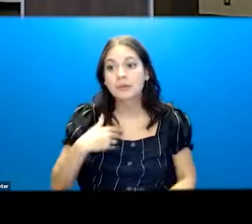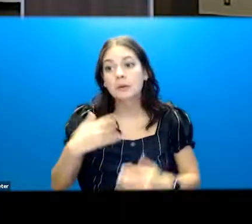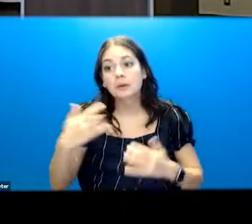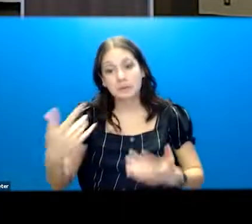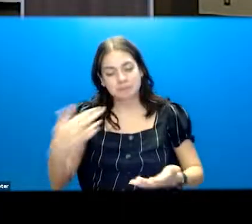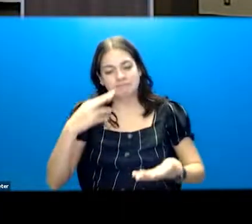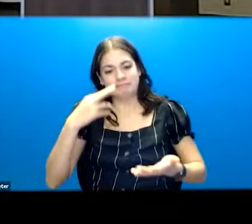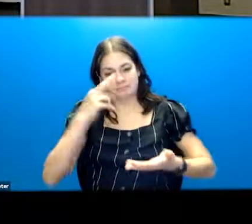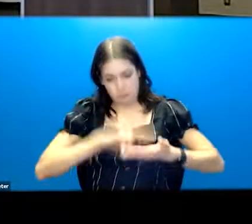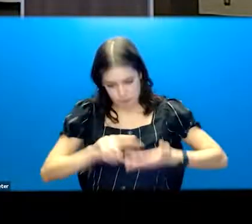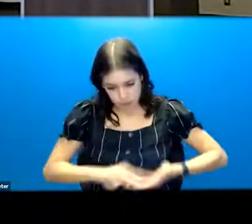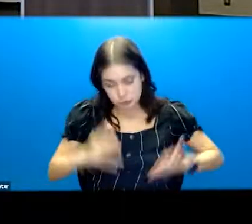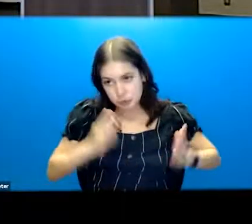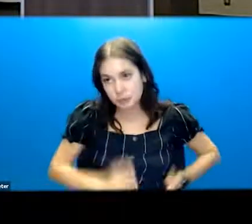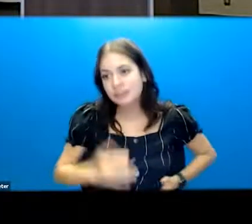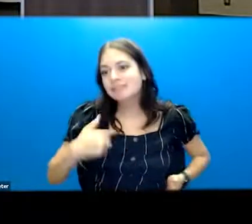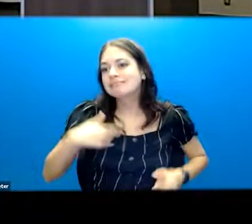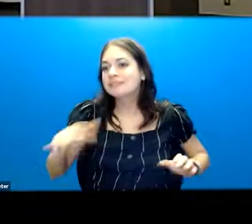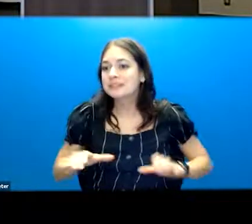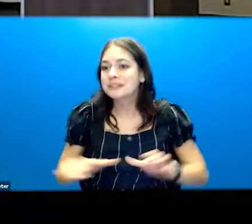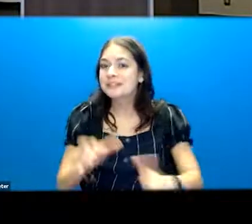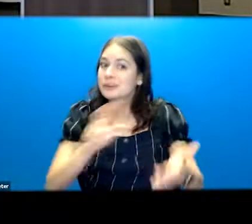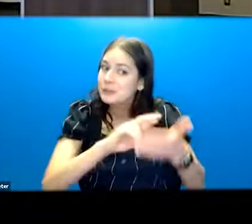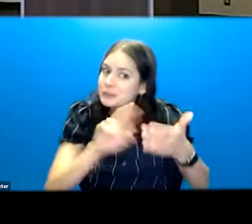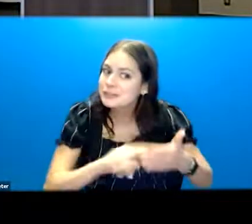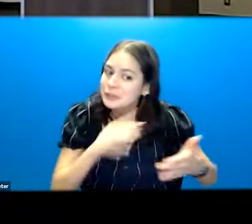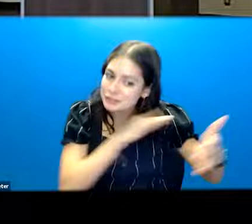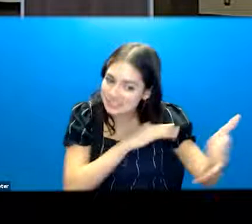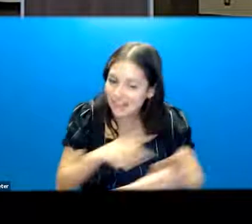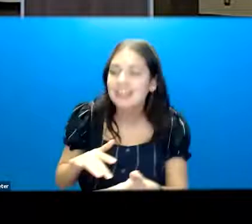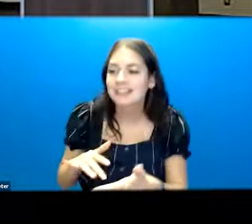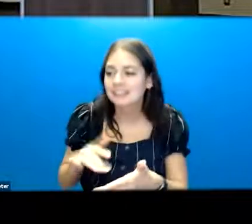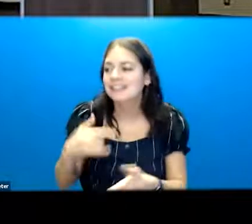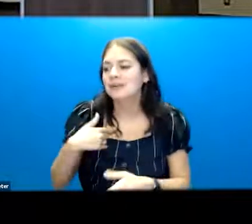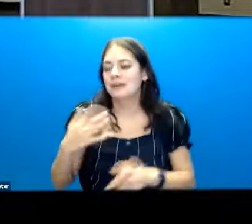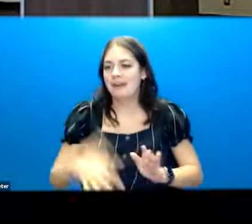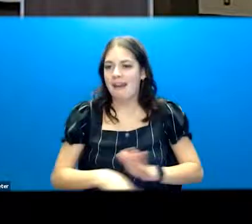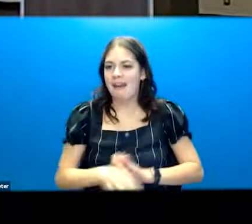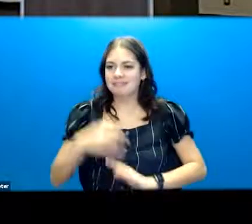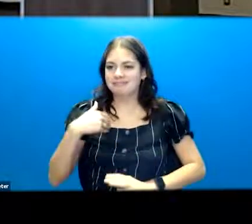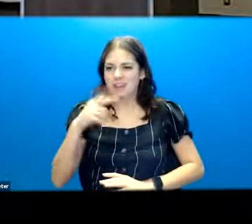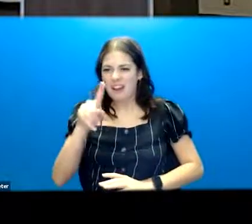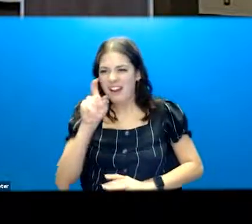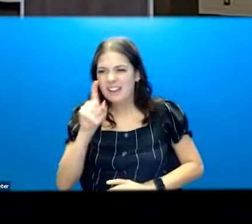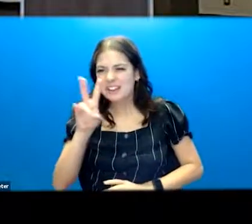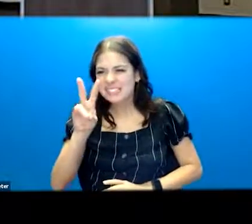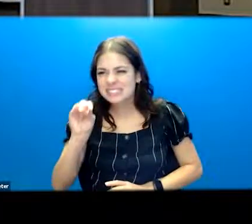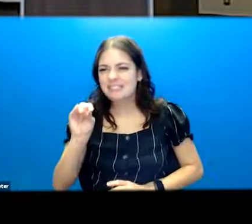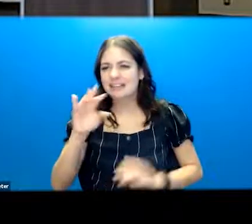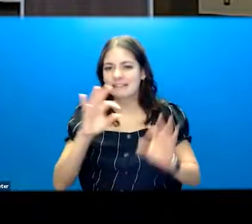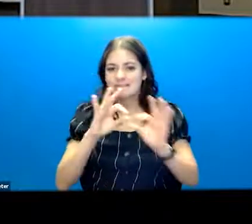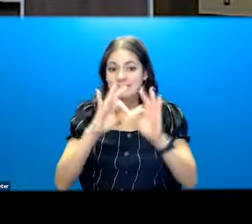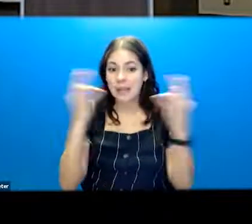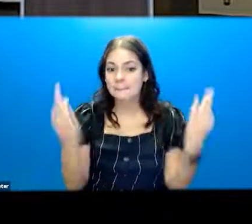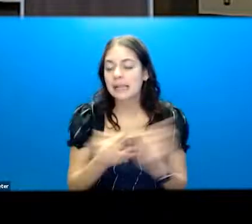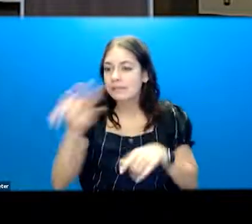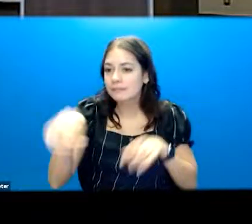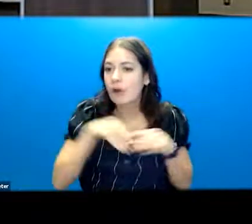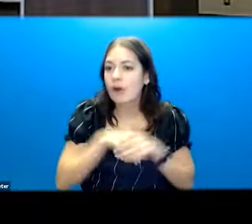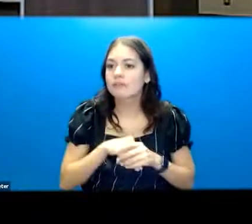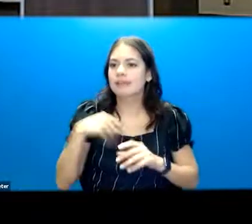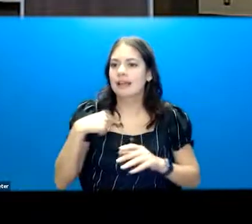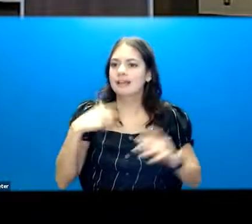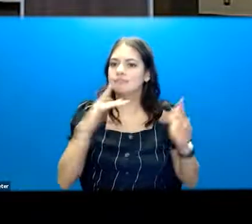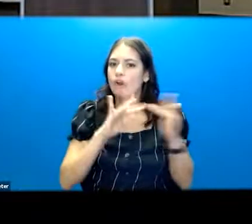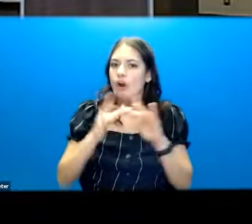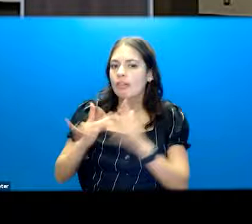a researcher, and we did a research study where we had about 170 family members participate in an